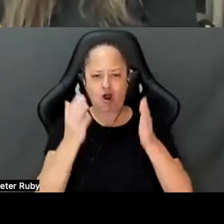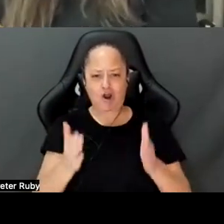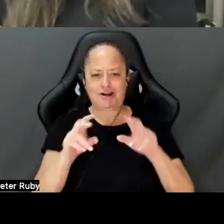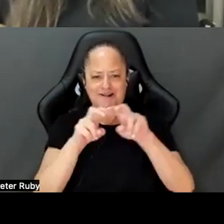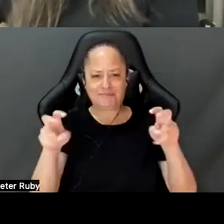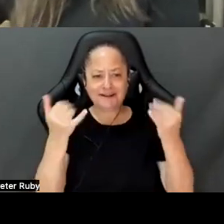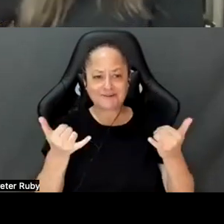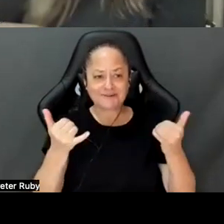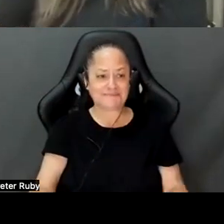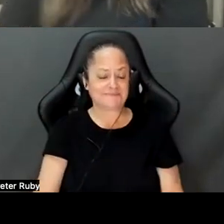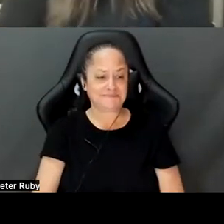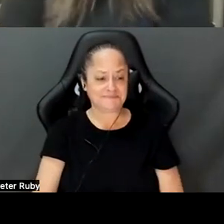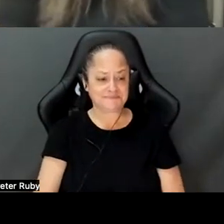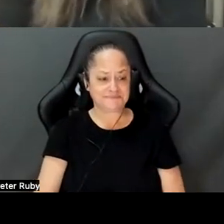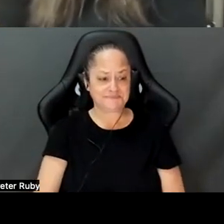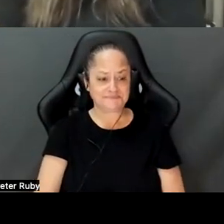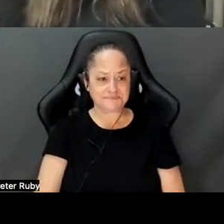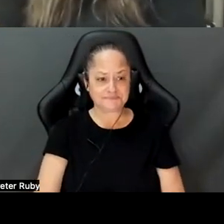today.